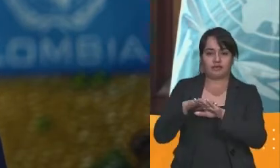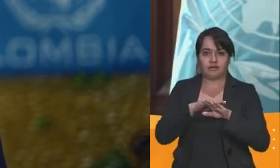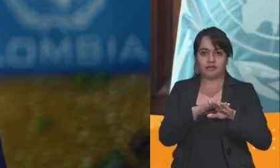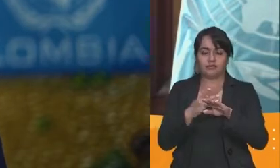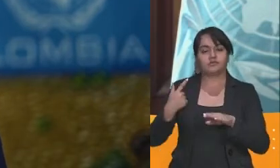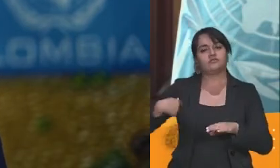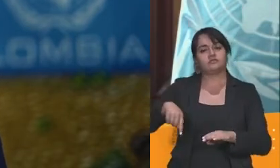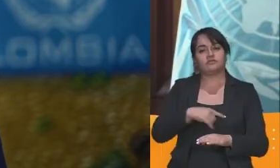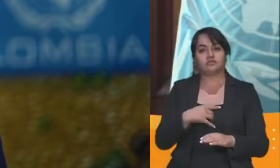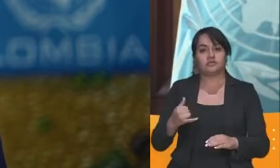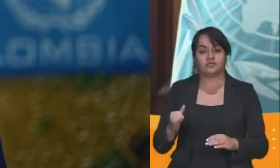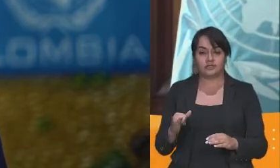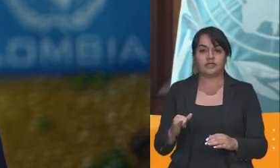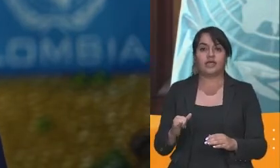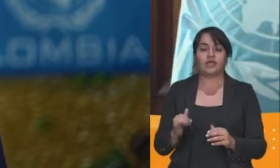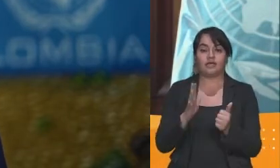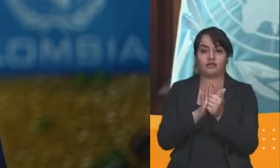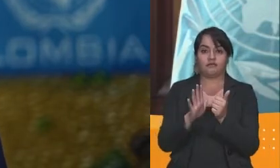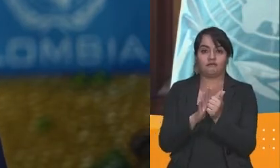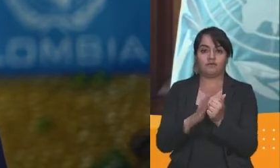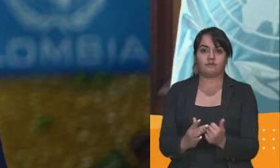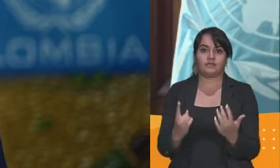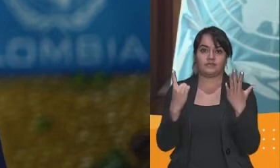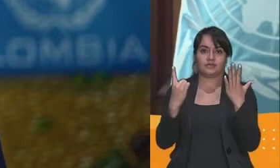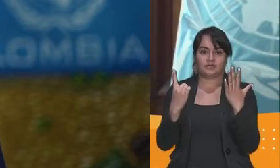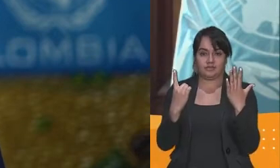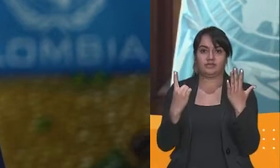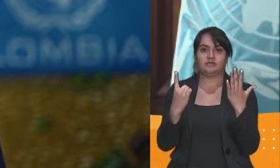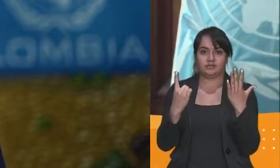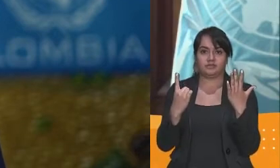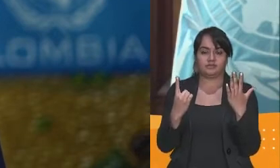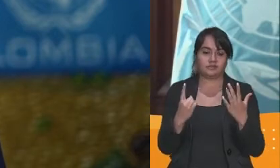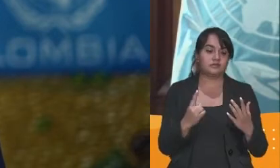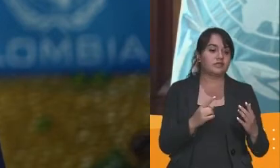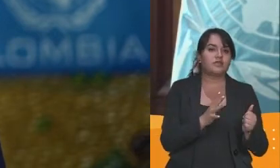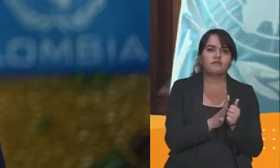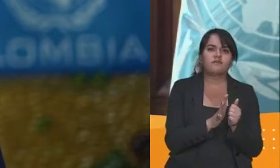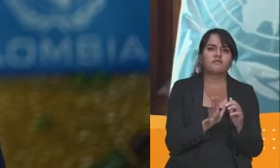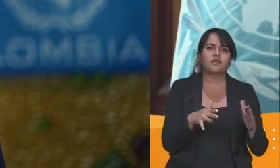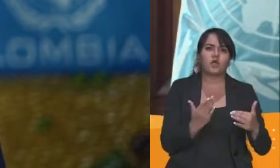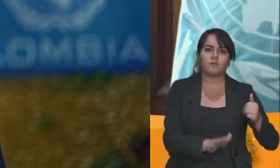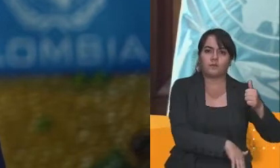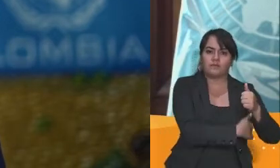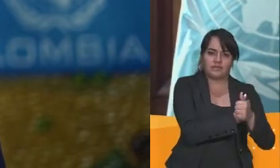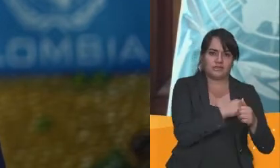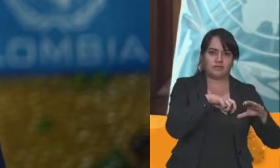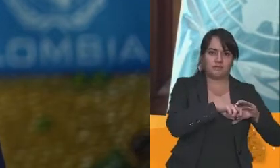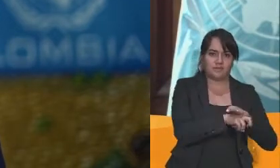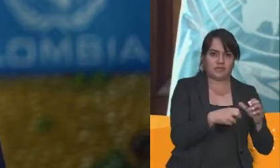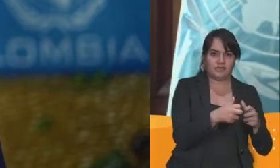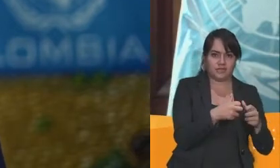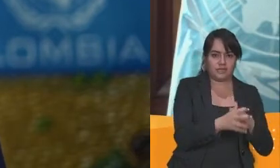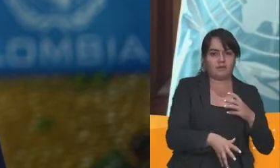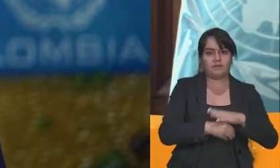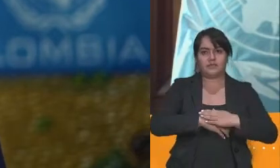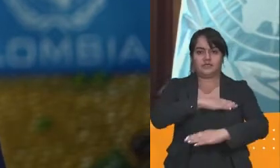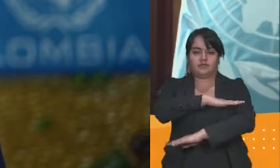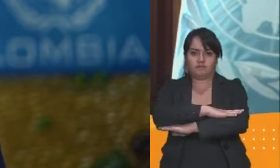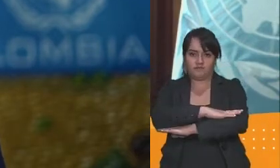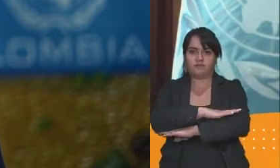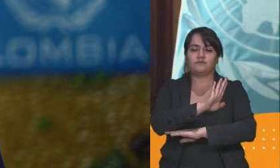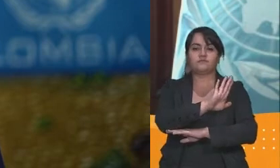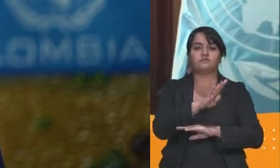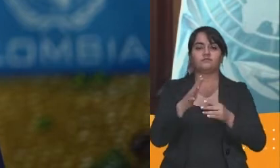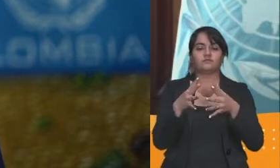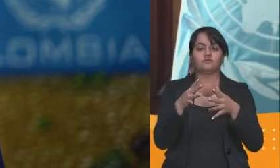This is the 6th report that we're publishing, and this study was carried out with the Ministry of Mining and Energy and with the support of the United